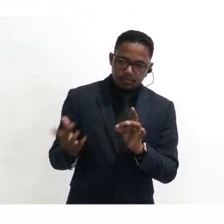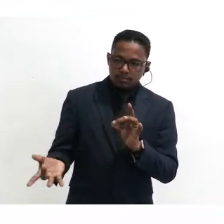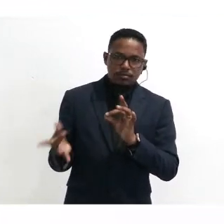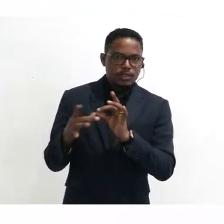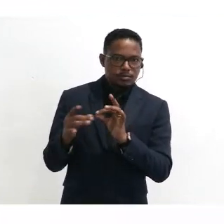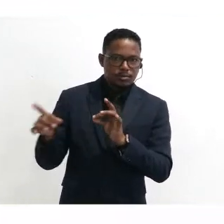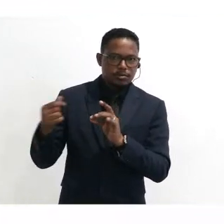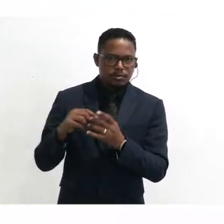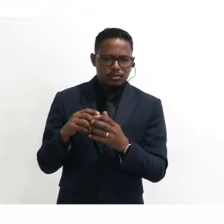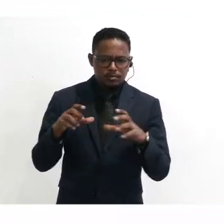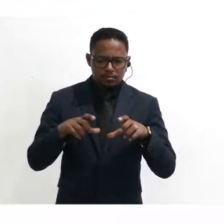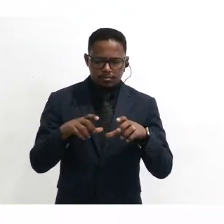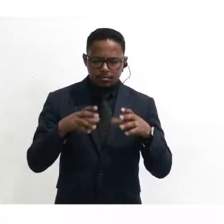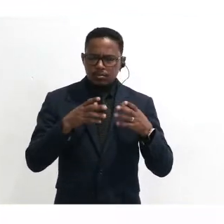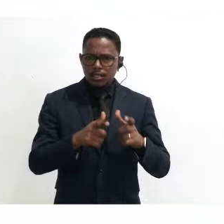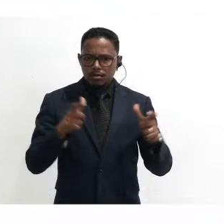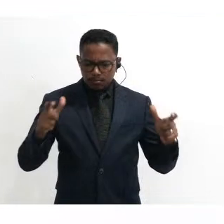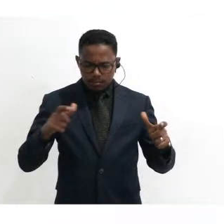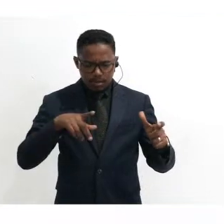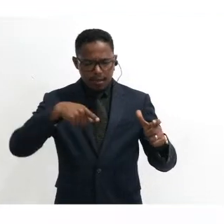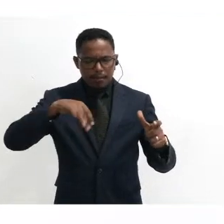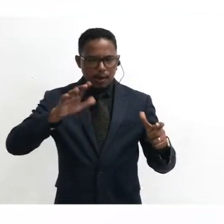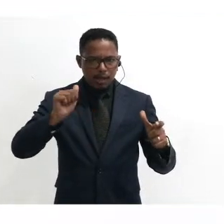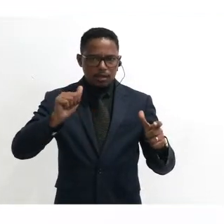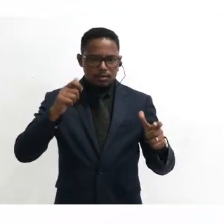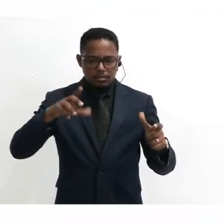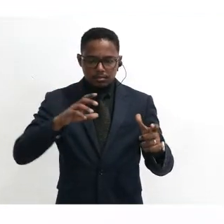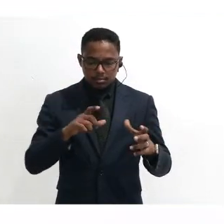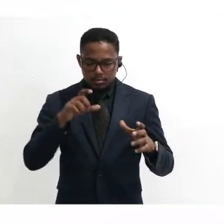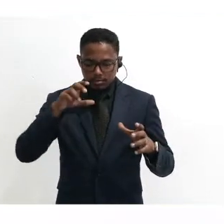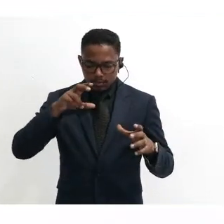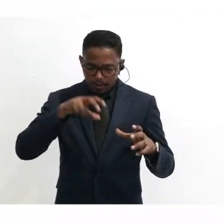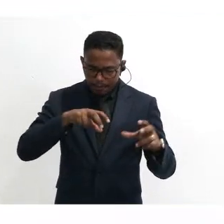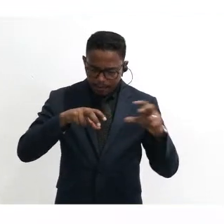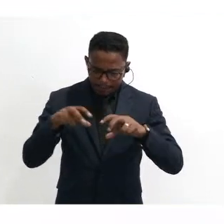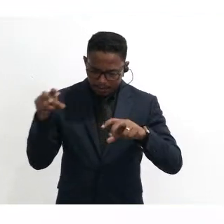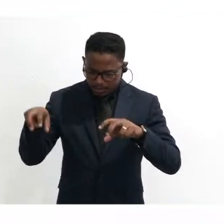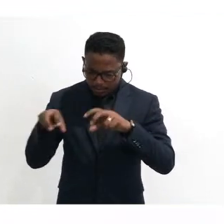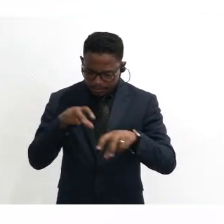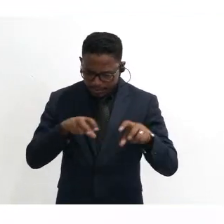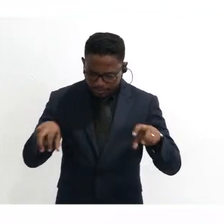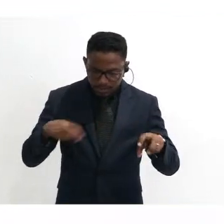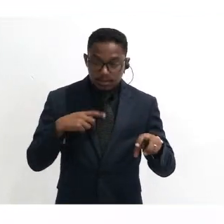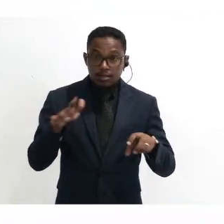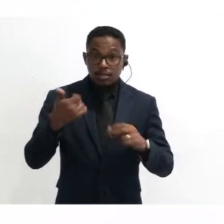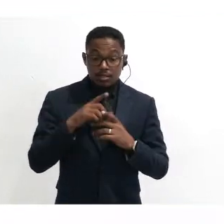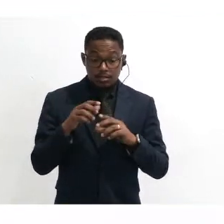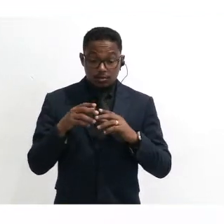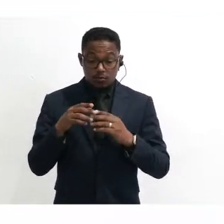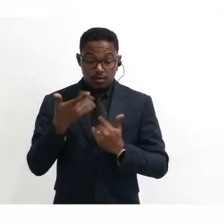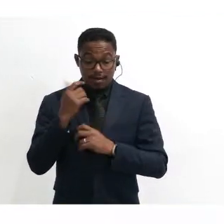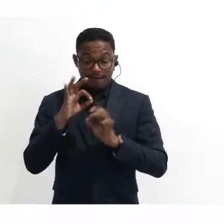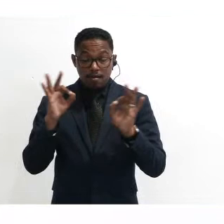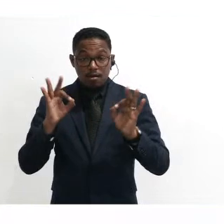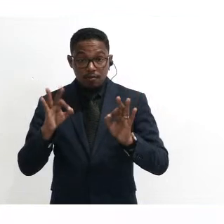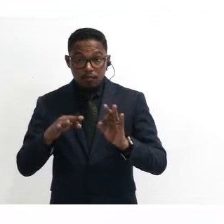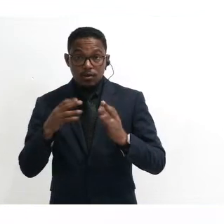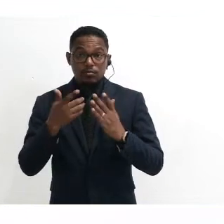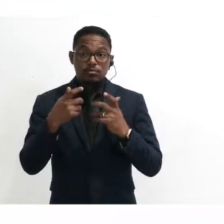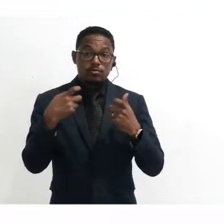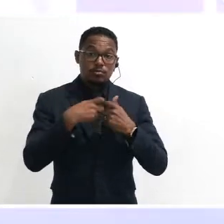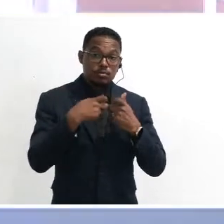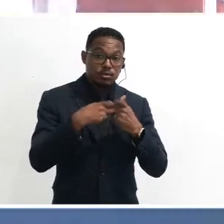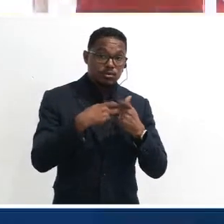part of a circuit. And so electrical performance plays into how those circuits are